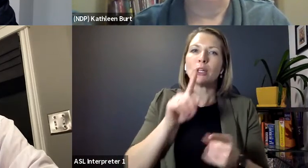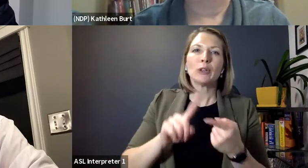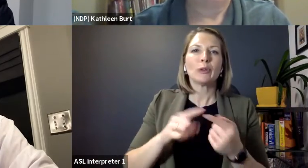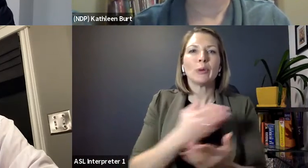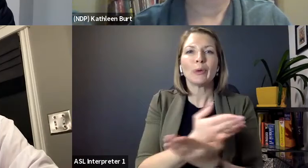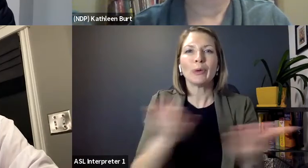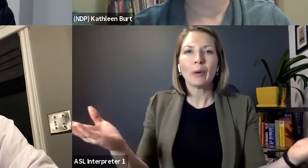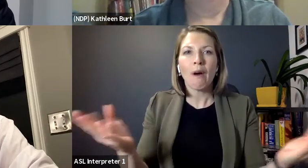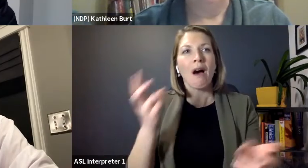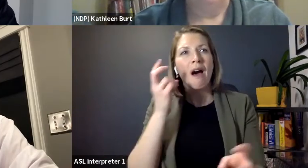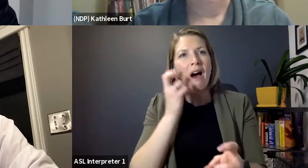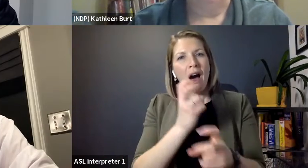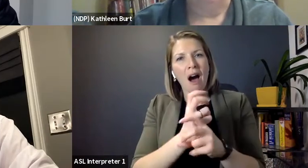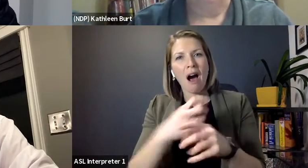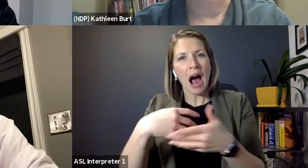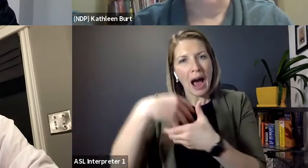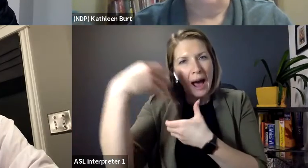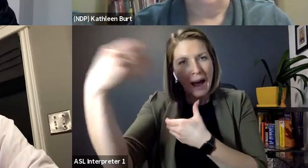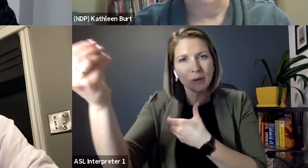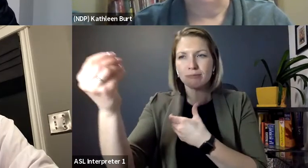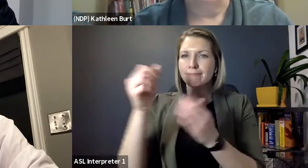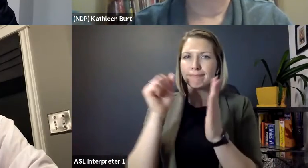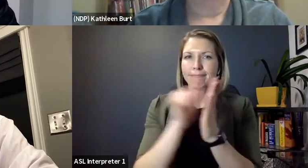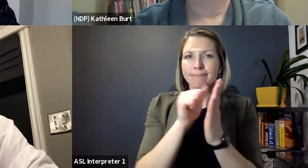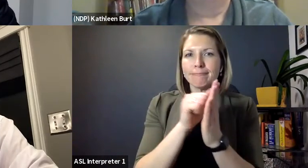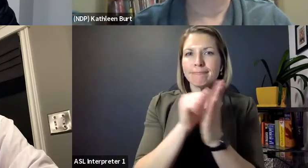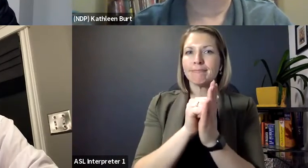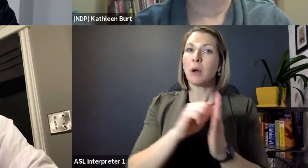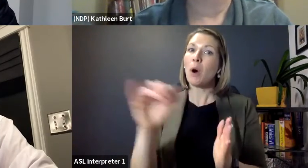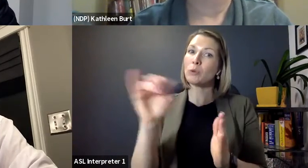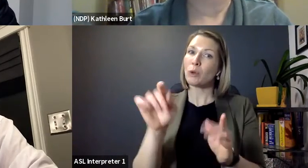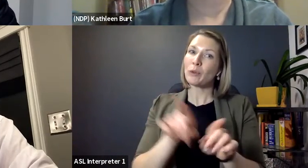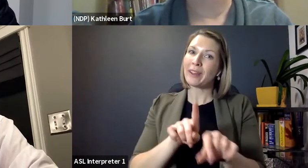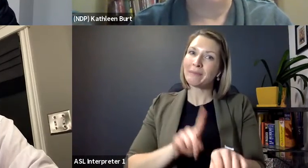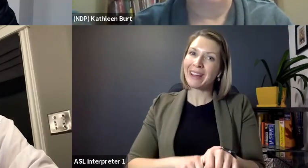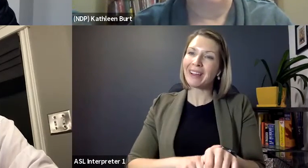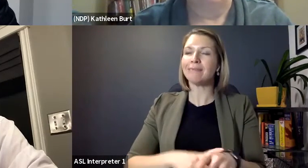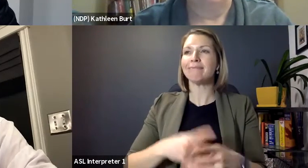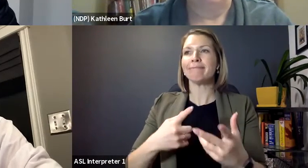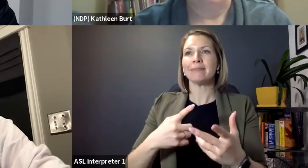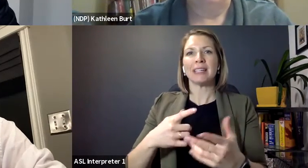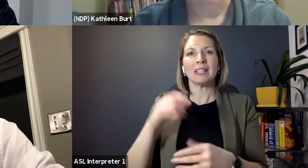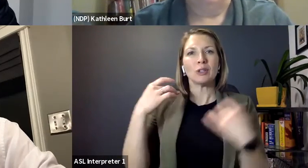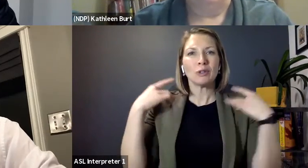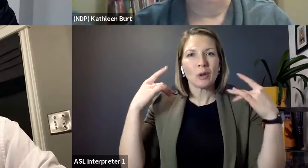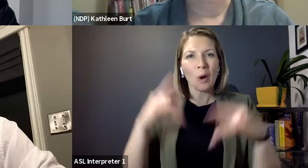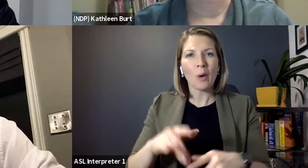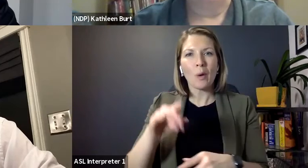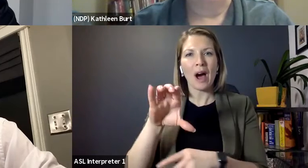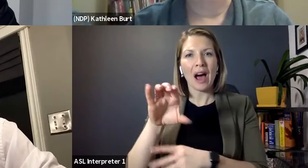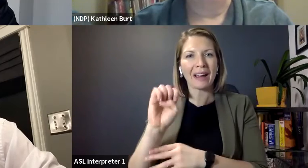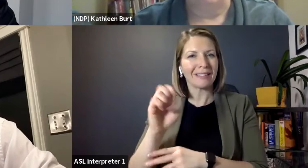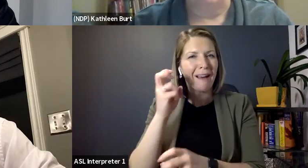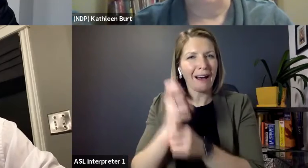when it's hard to get out due to snow and ice and also the COVID-19 regulations,